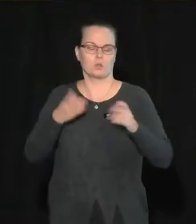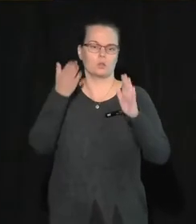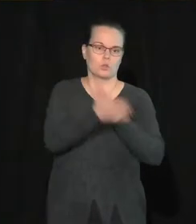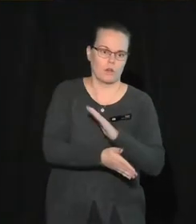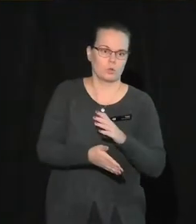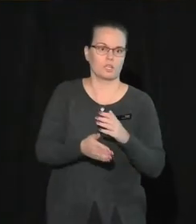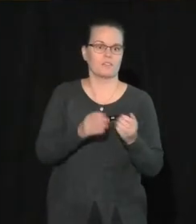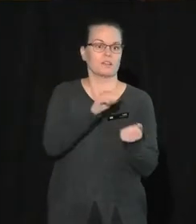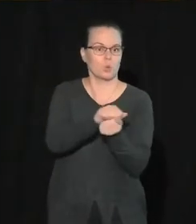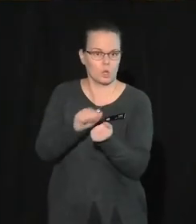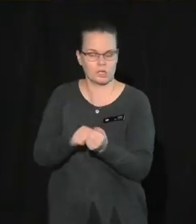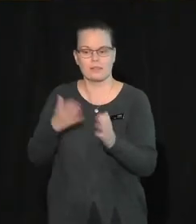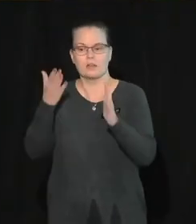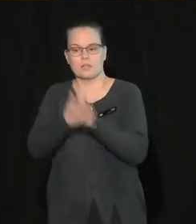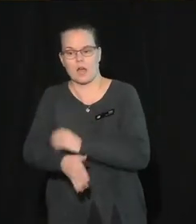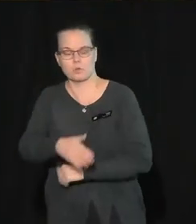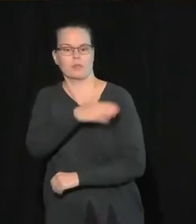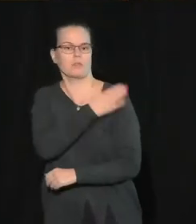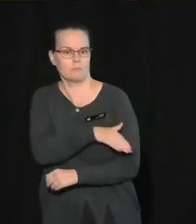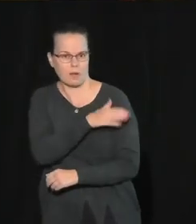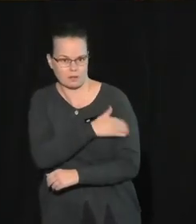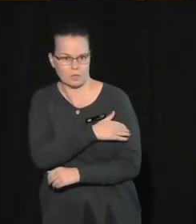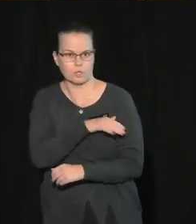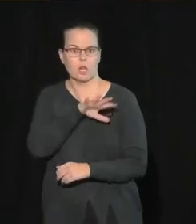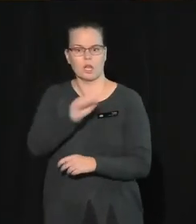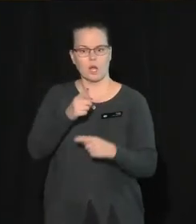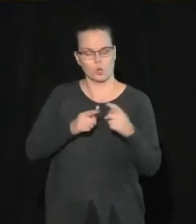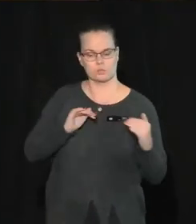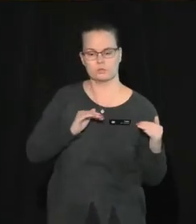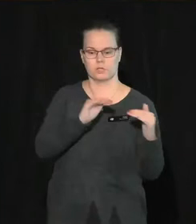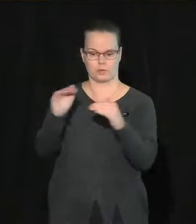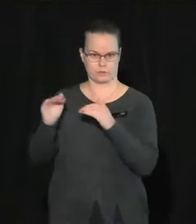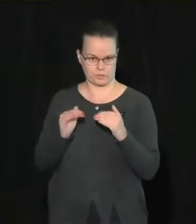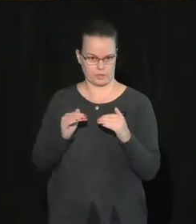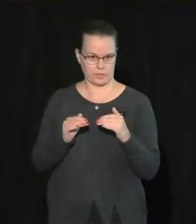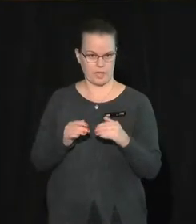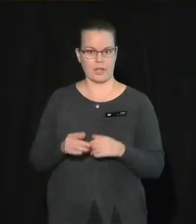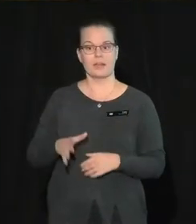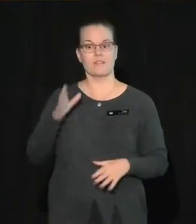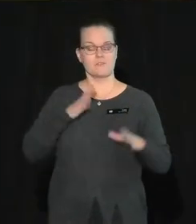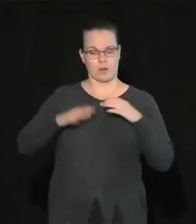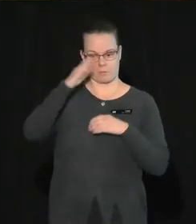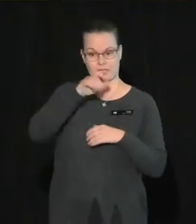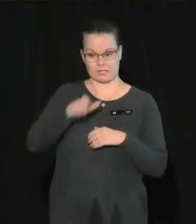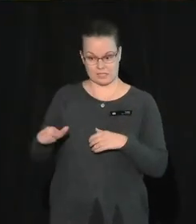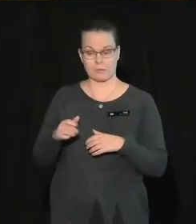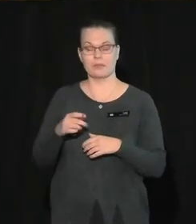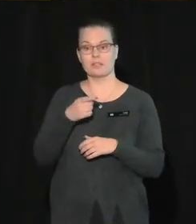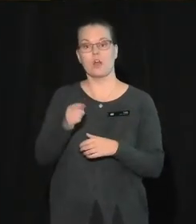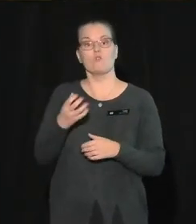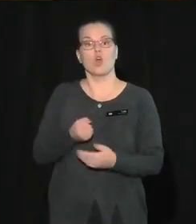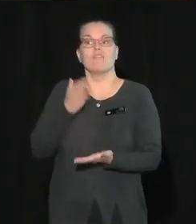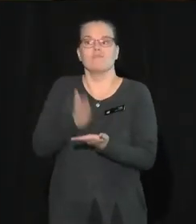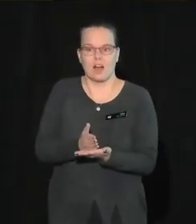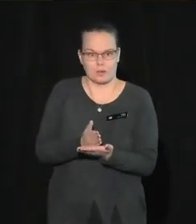and services, so that persons with disabilities can have certainty and